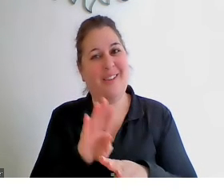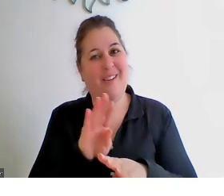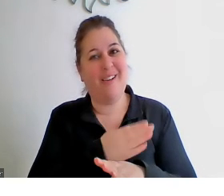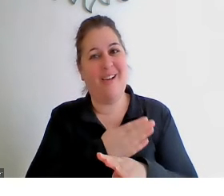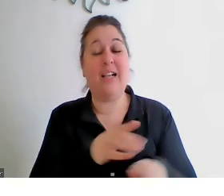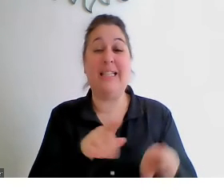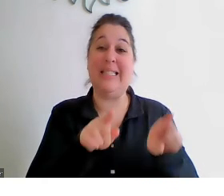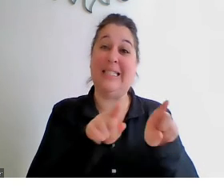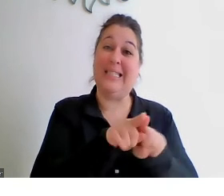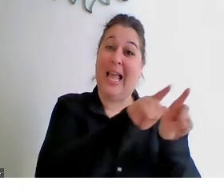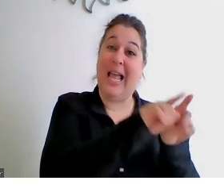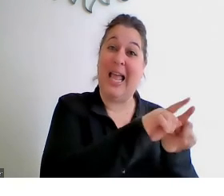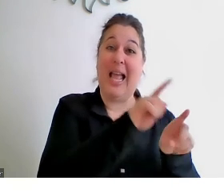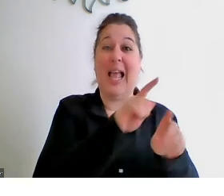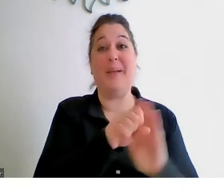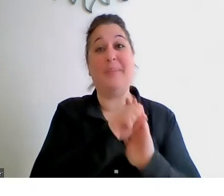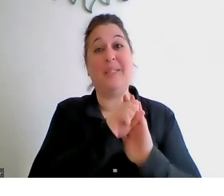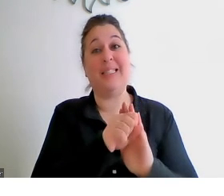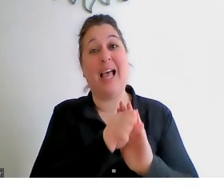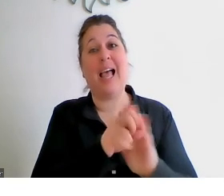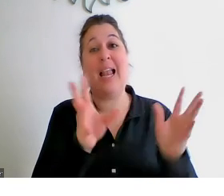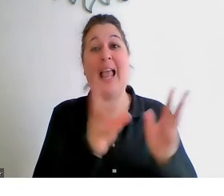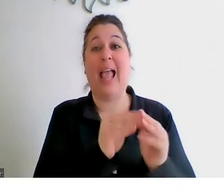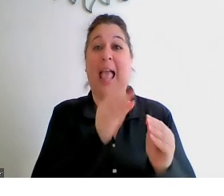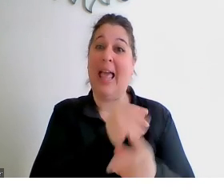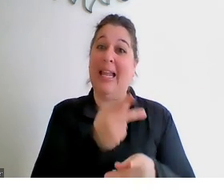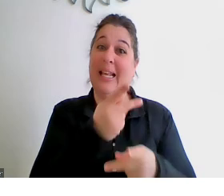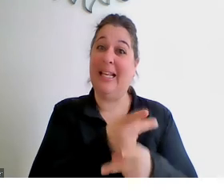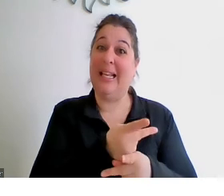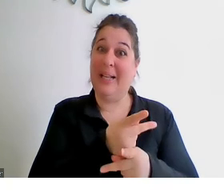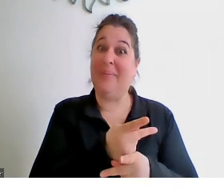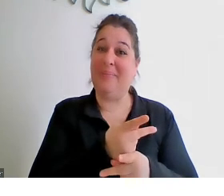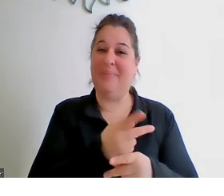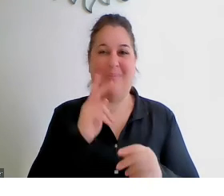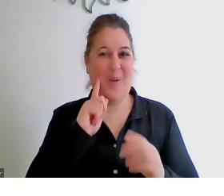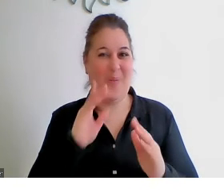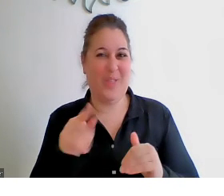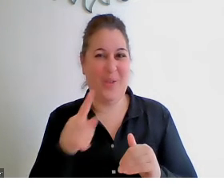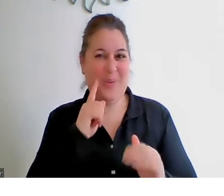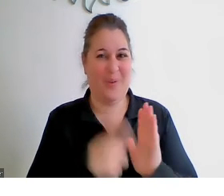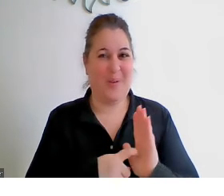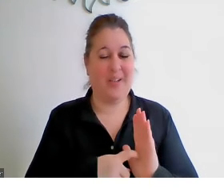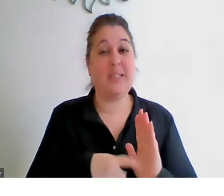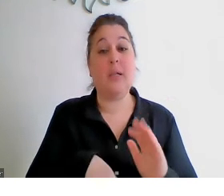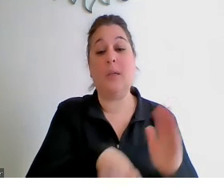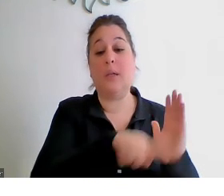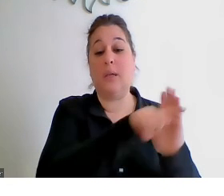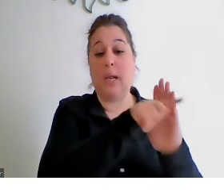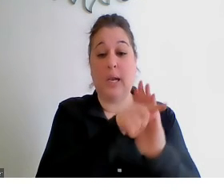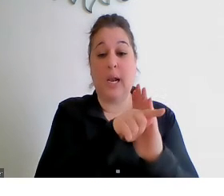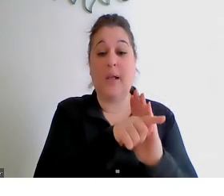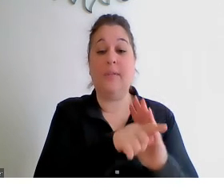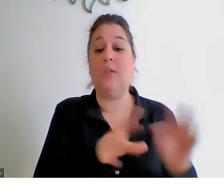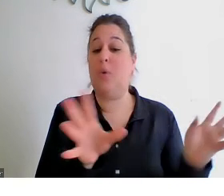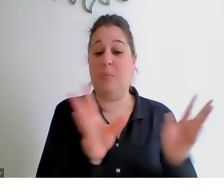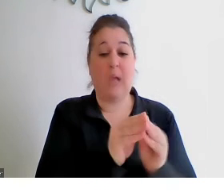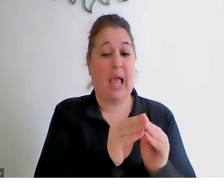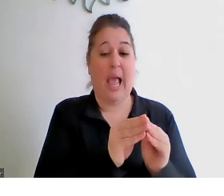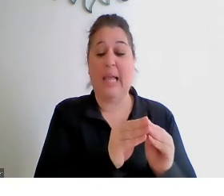one. That's right here. Same sign, add and keep. So hopefully you caught that. So 34 plus